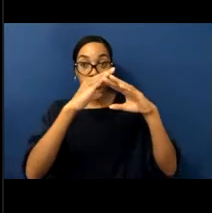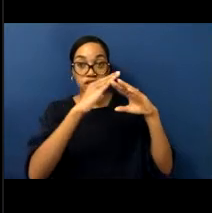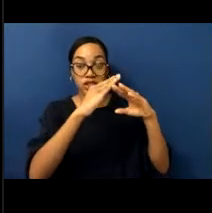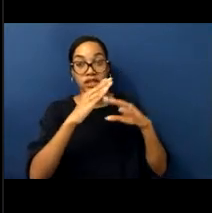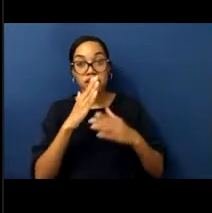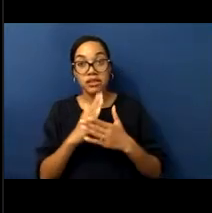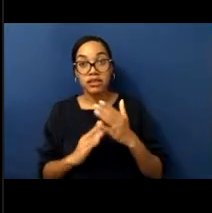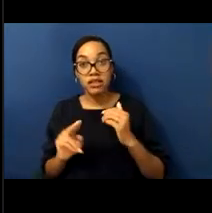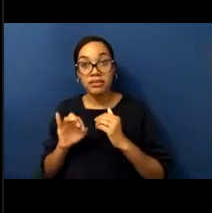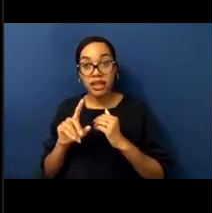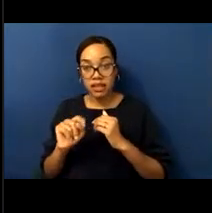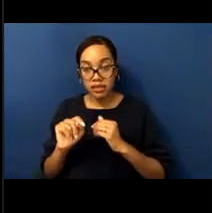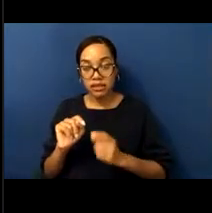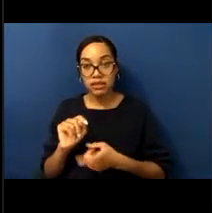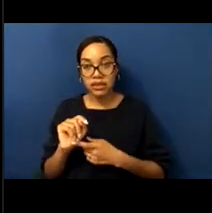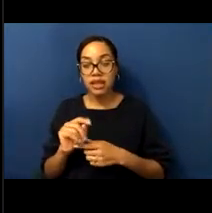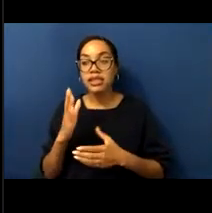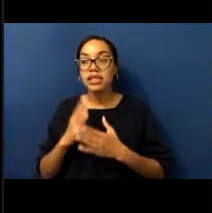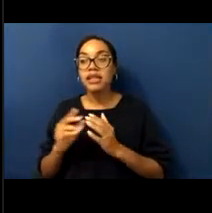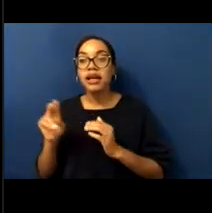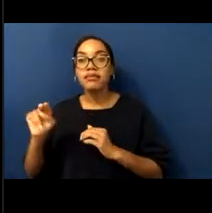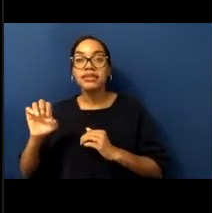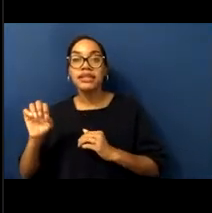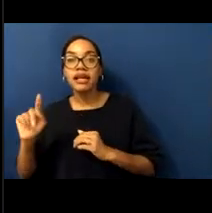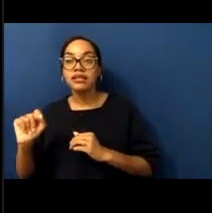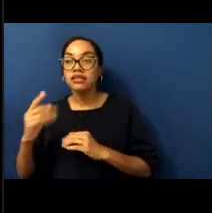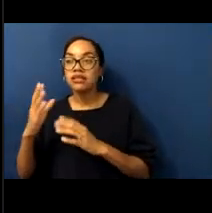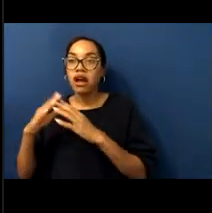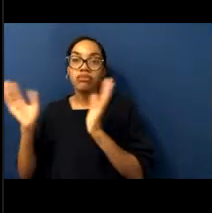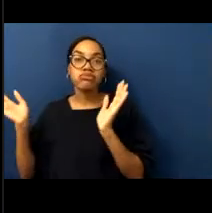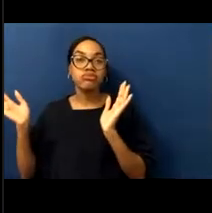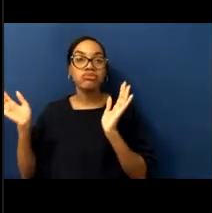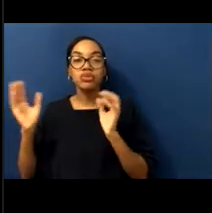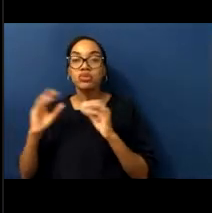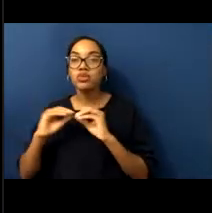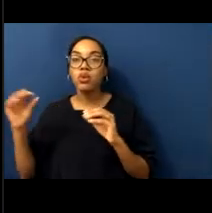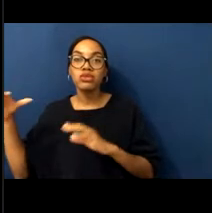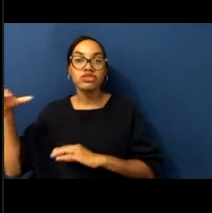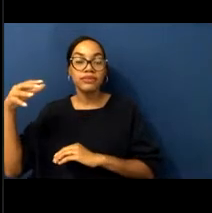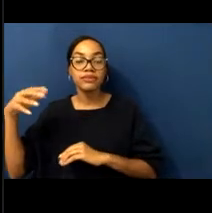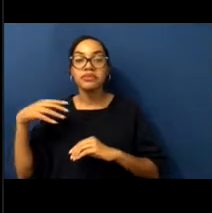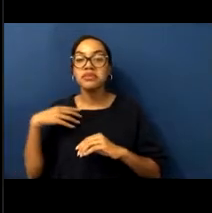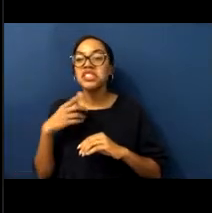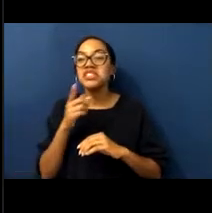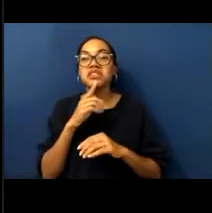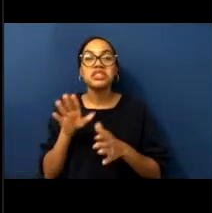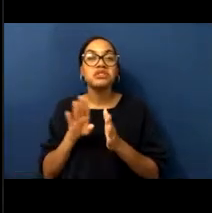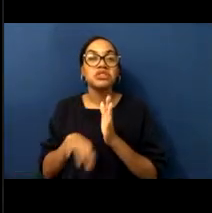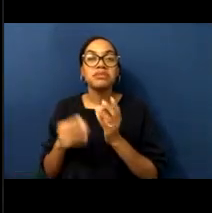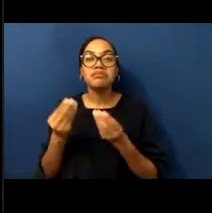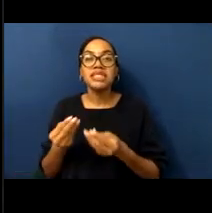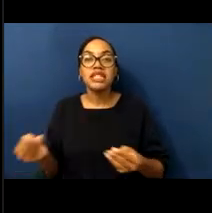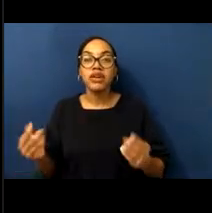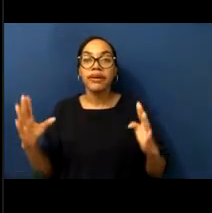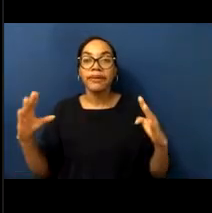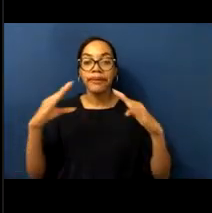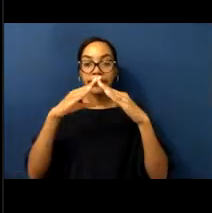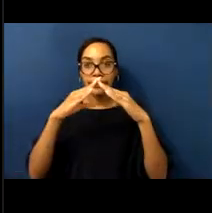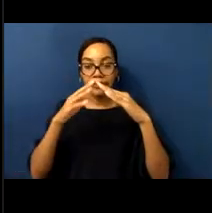and they left other nests unshaded with very simple, inexpensive materials. And what they found was that those nests that were